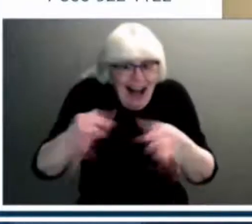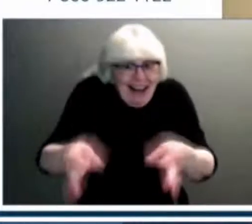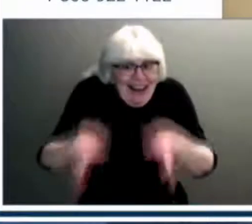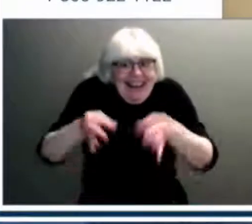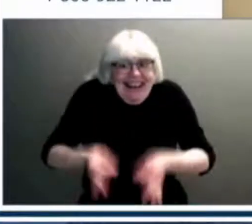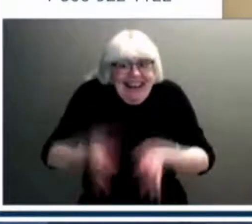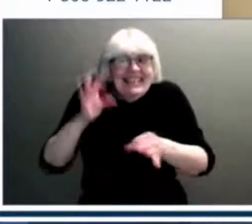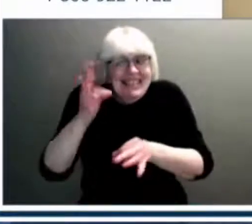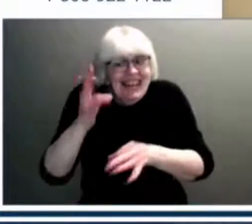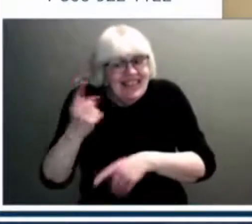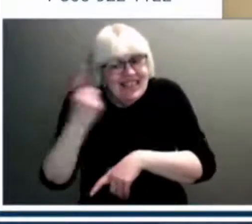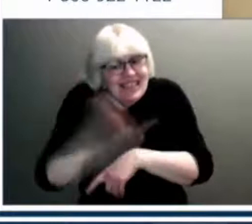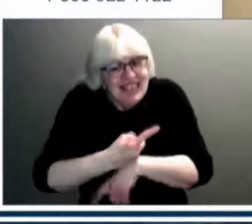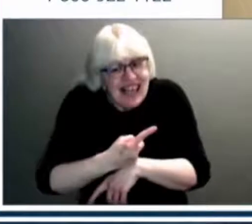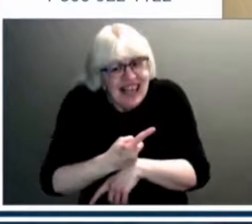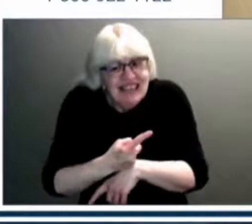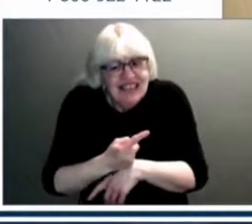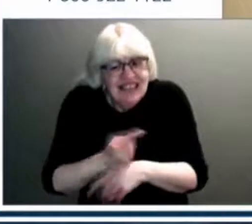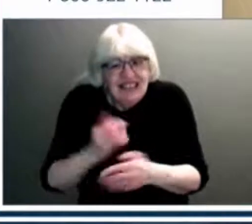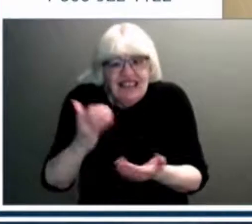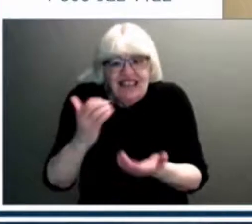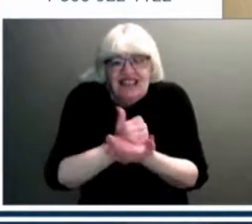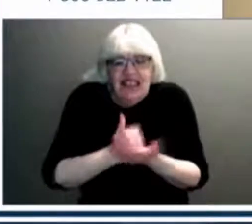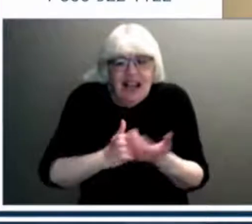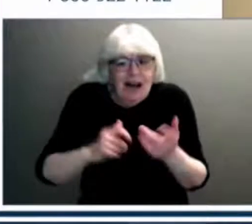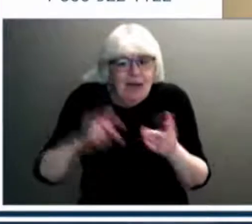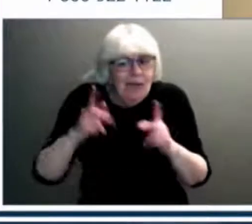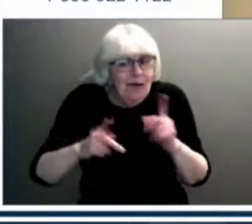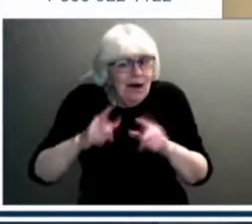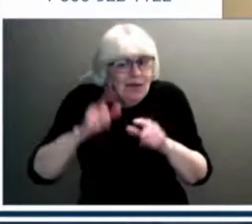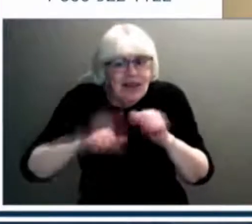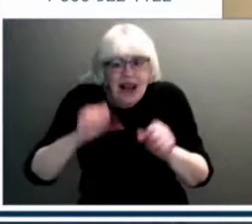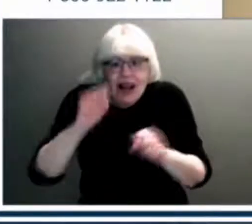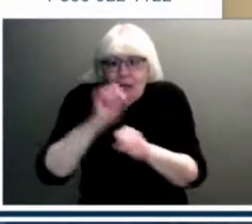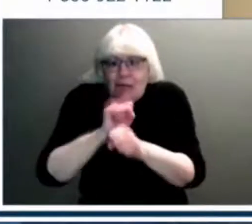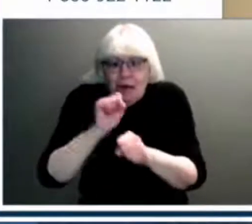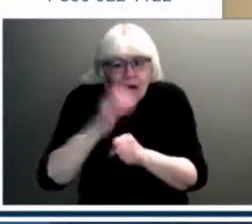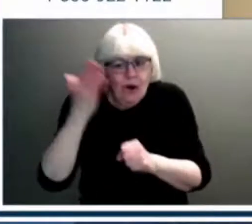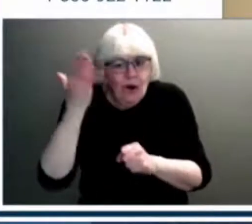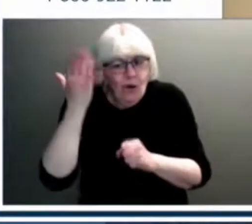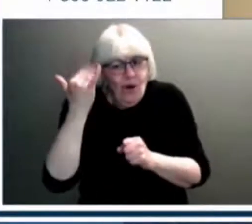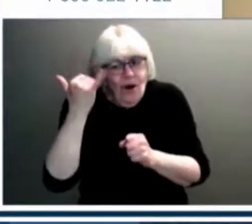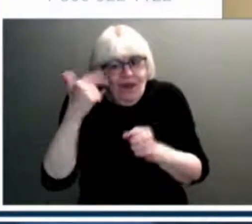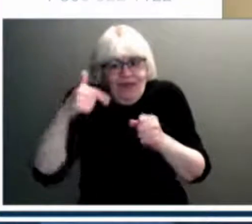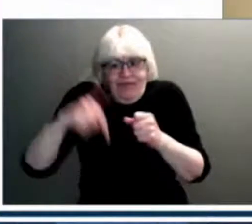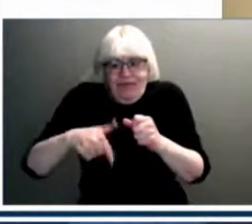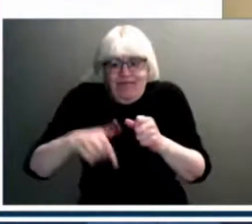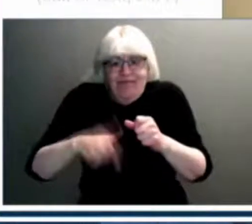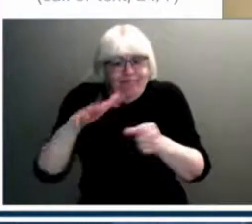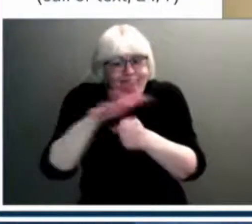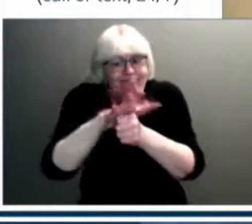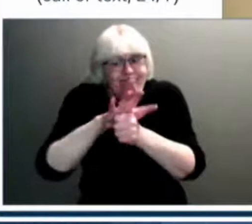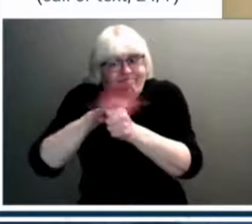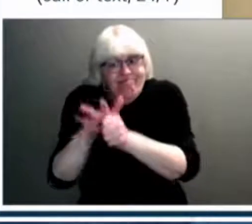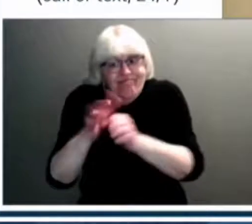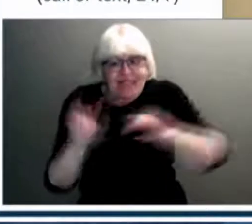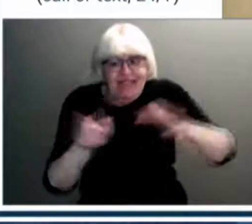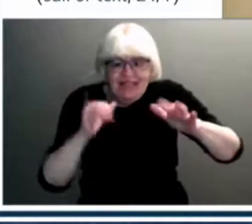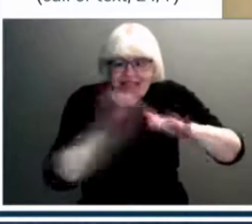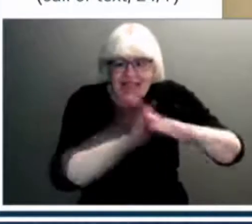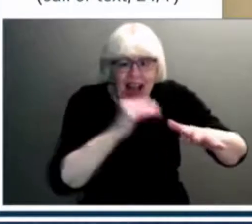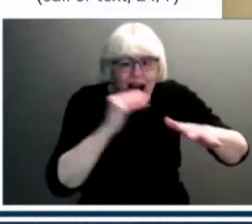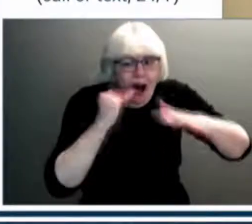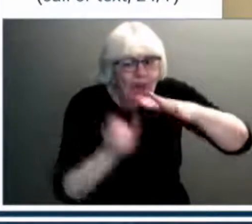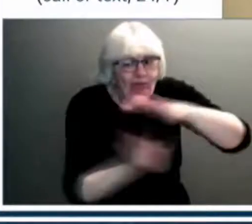they are isolating due to COVID. Hundreds of healthcare workers are not able to work in a system that was under immense pressure even before